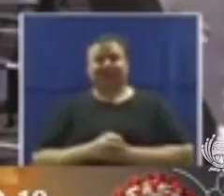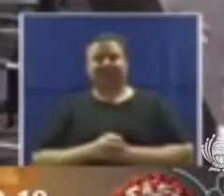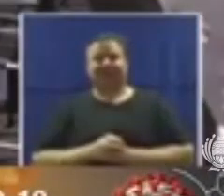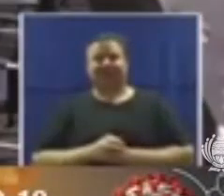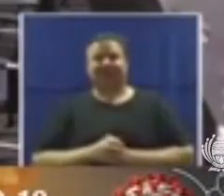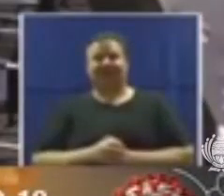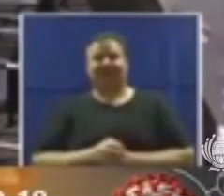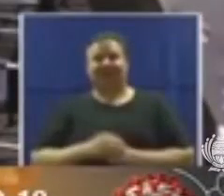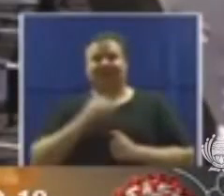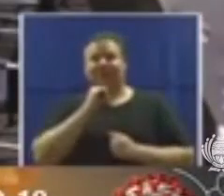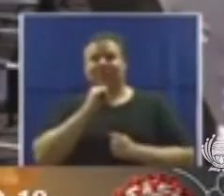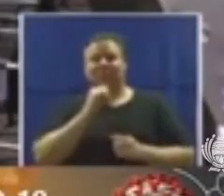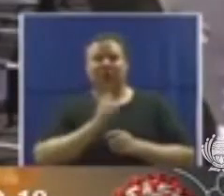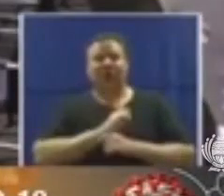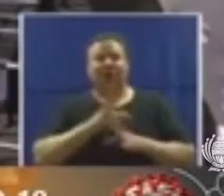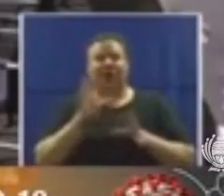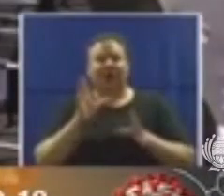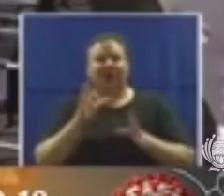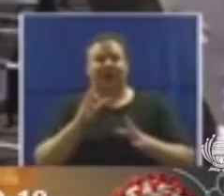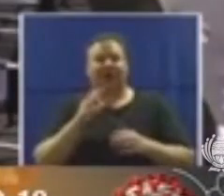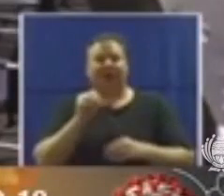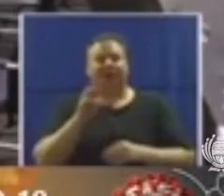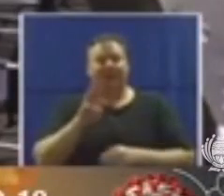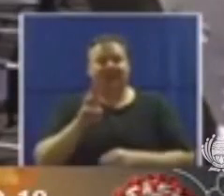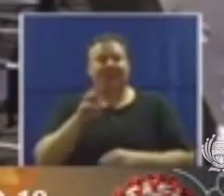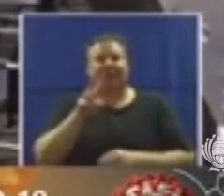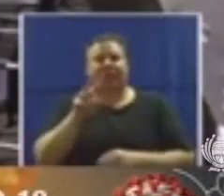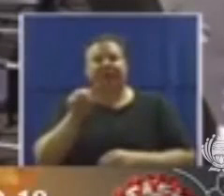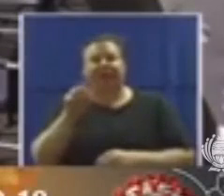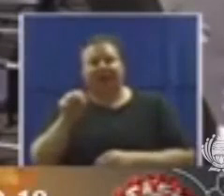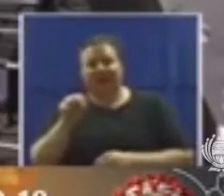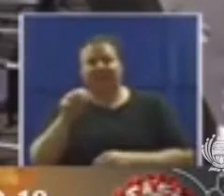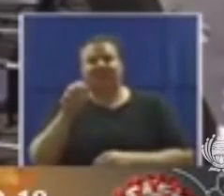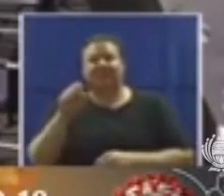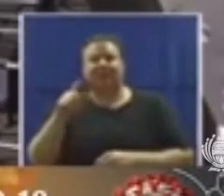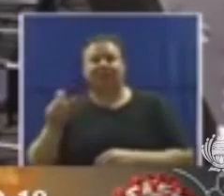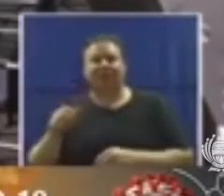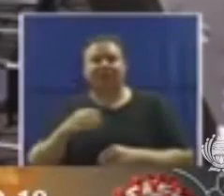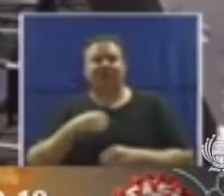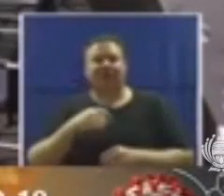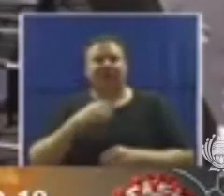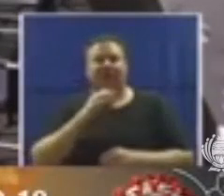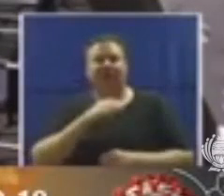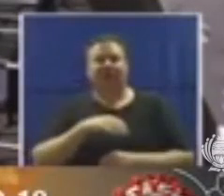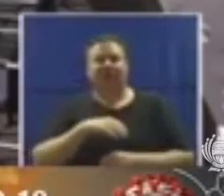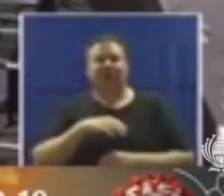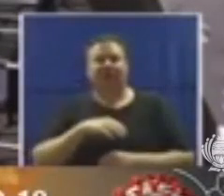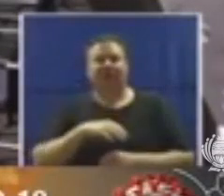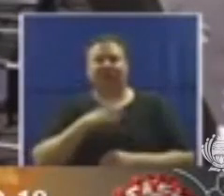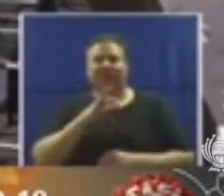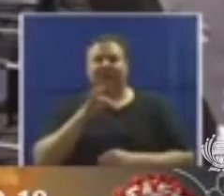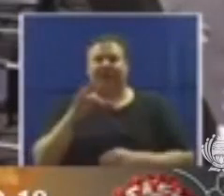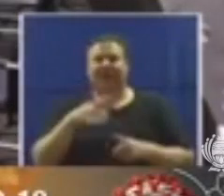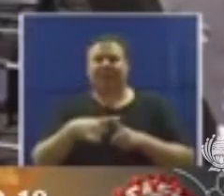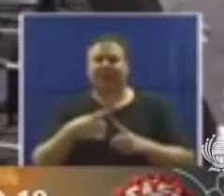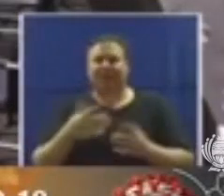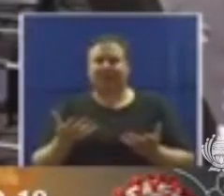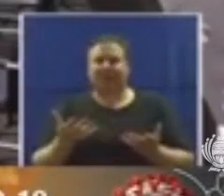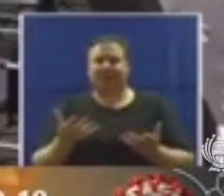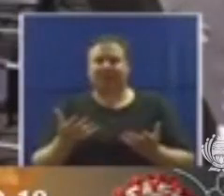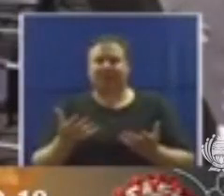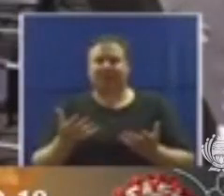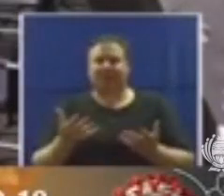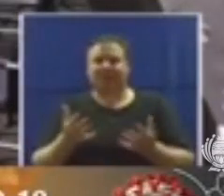Honorable Mr. Van Staden or Mr. Staden. Is the FF plus? Mr. Macpherson kwenze njani manje?